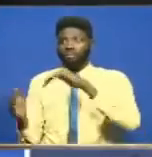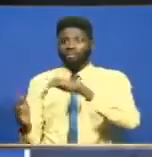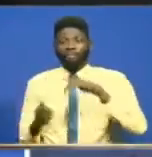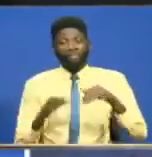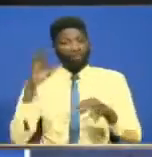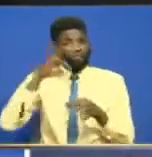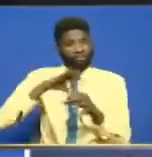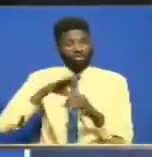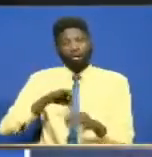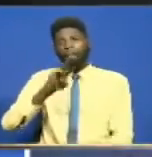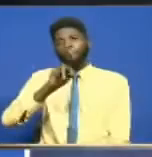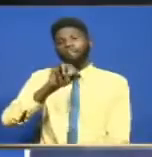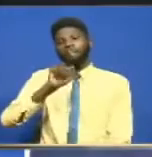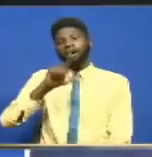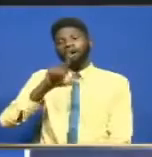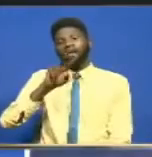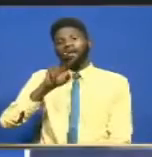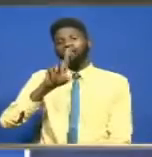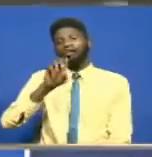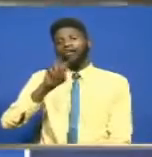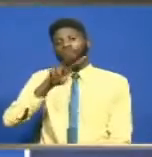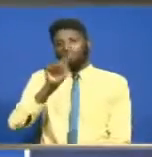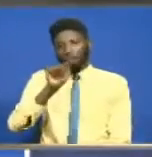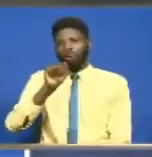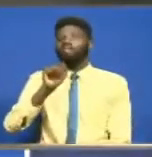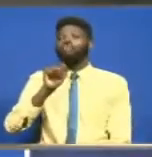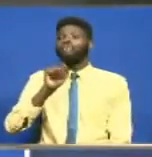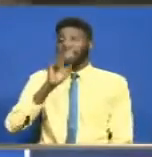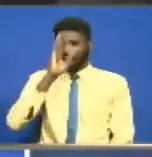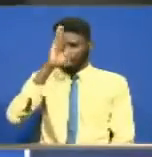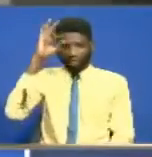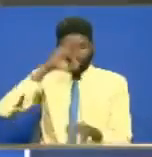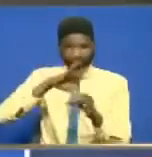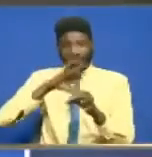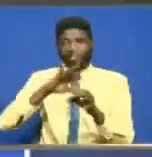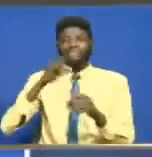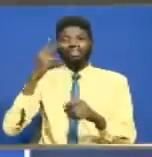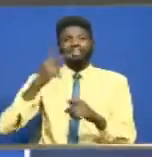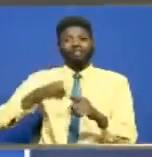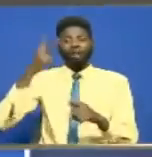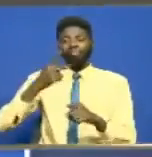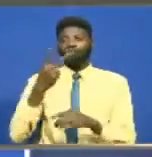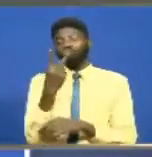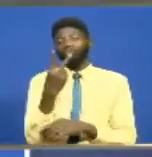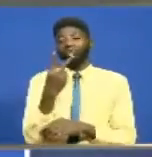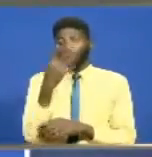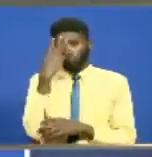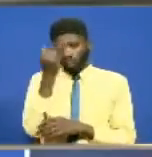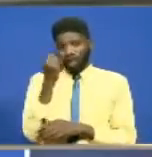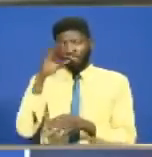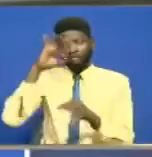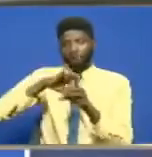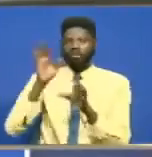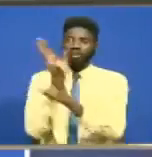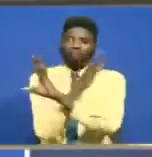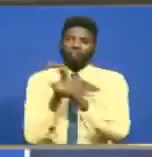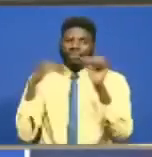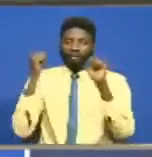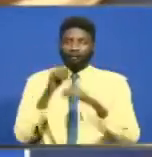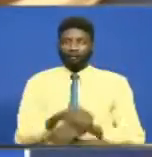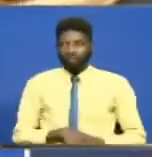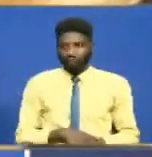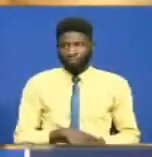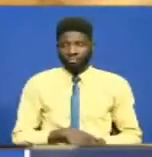in Moldova are going to the polls Sunday for a second time this month to cast their ballot for president. The runoff